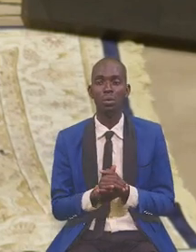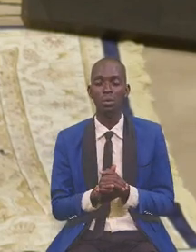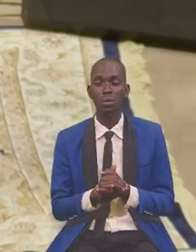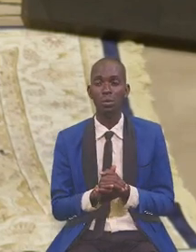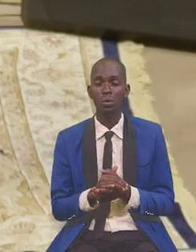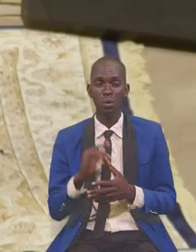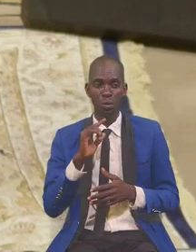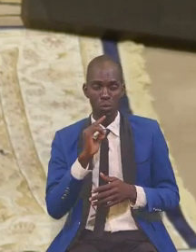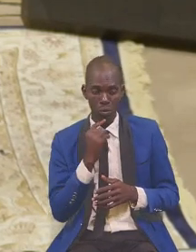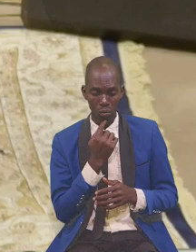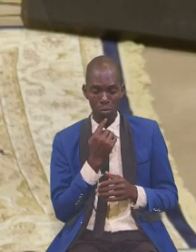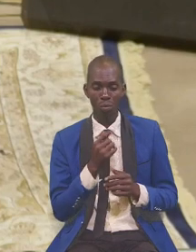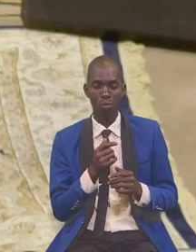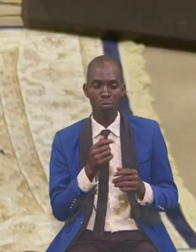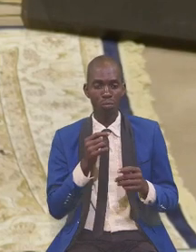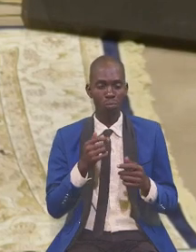Fervent pursuit.